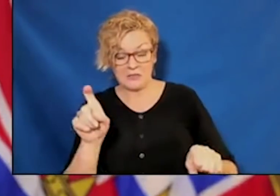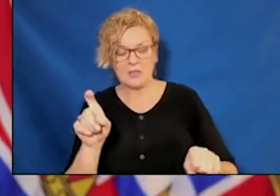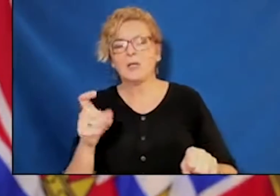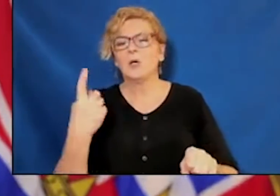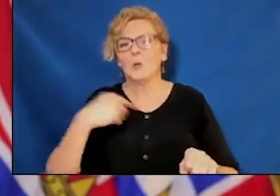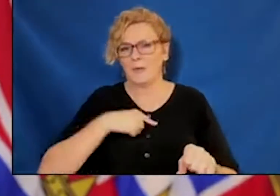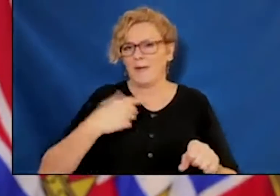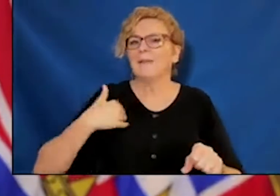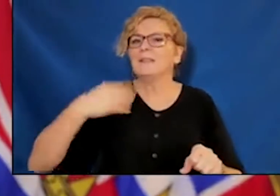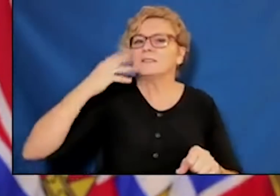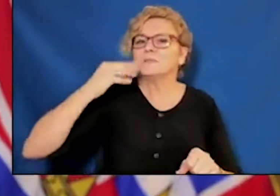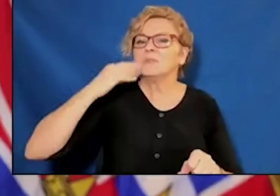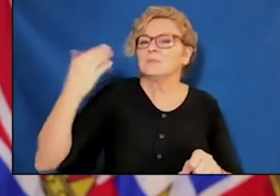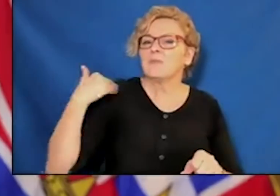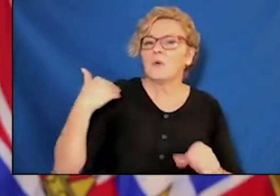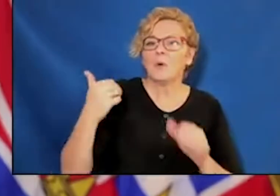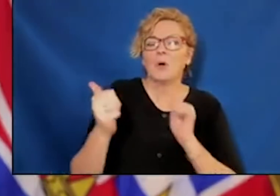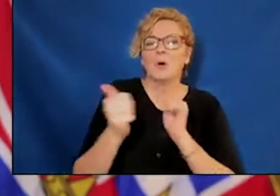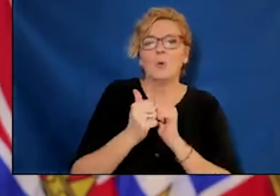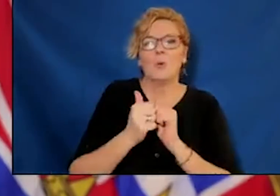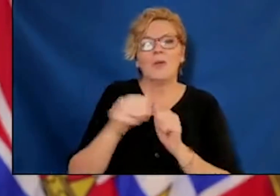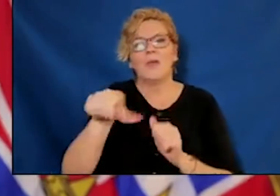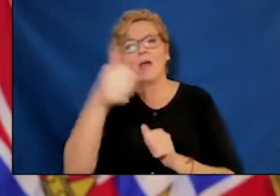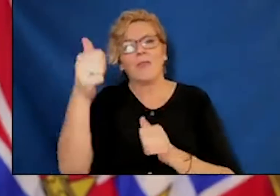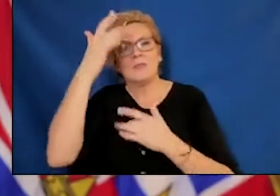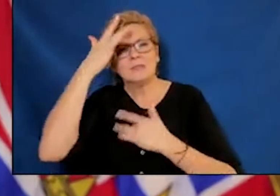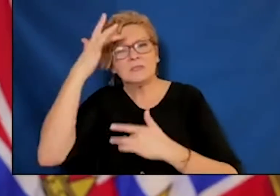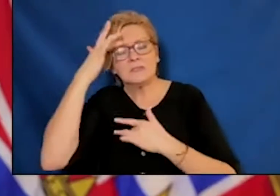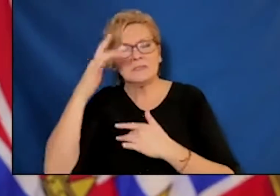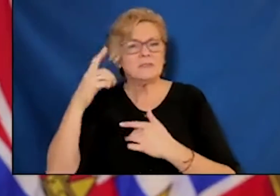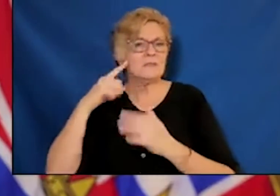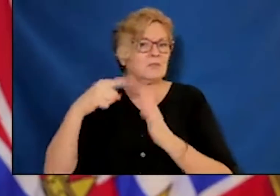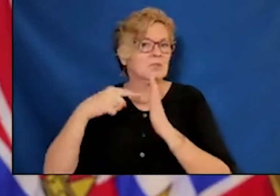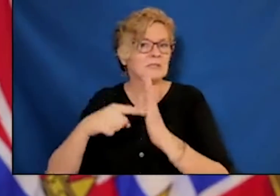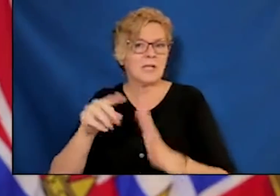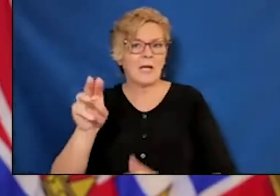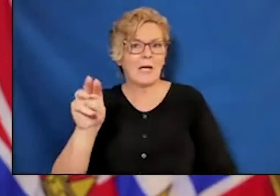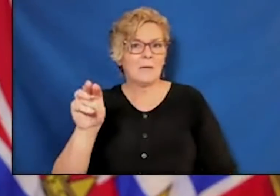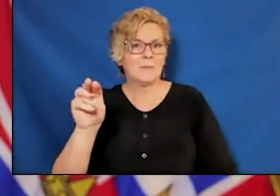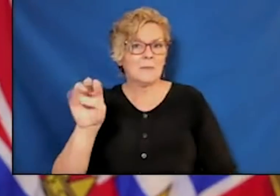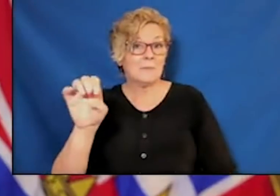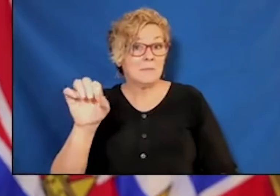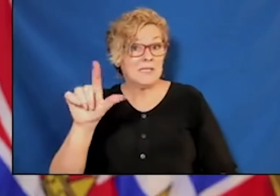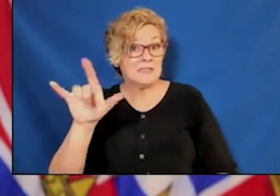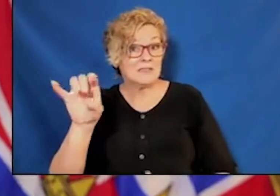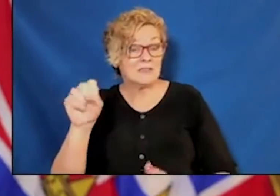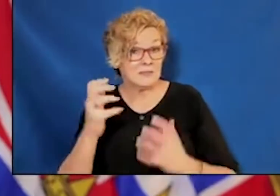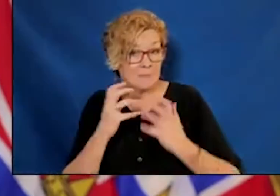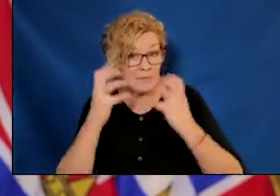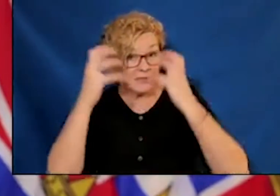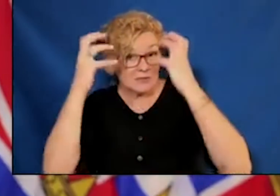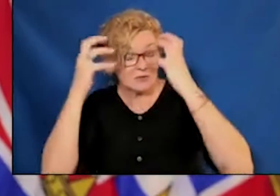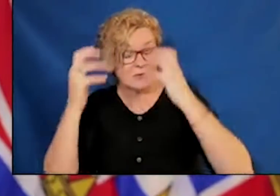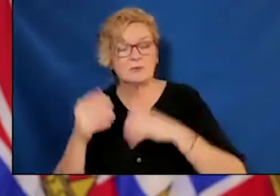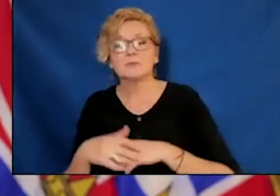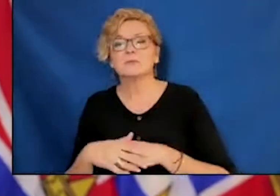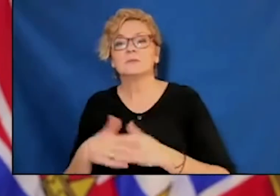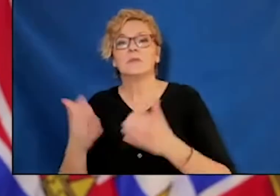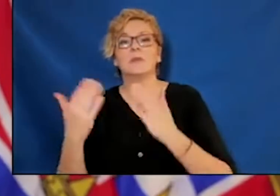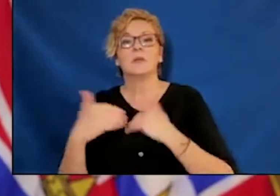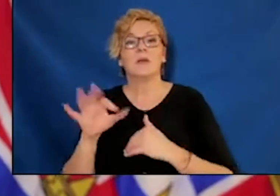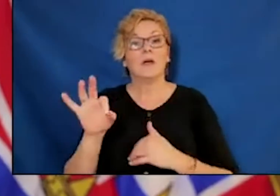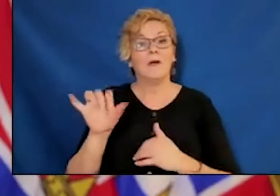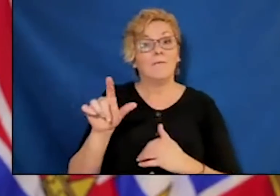So we think about influenza, it's down around 1.5 or so. For this virus, we're seeing it somewhere around